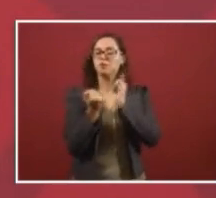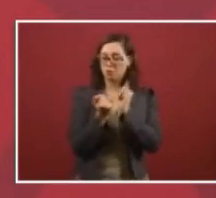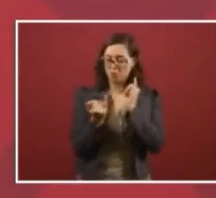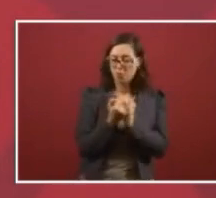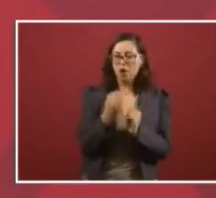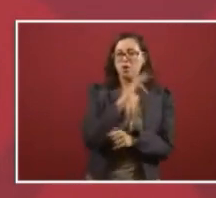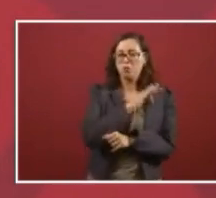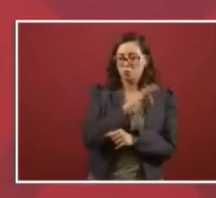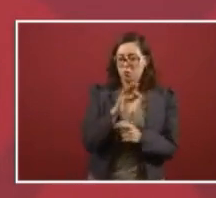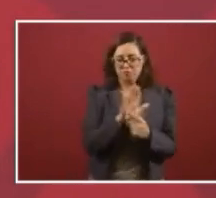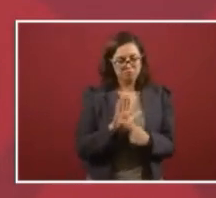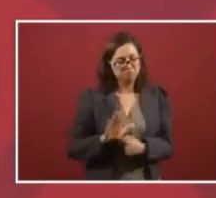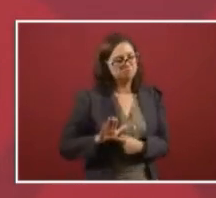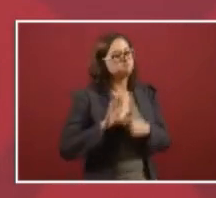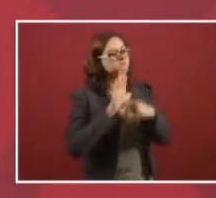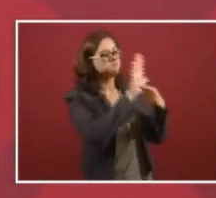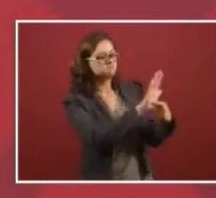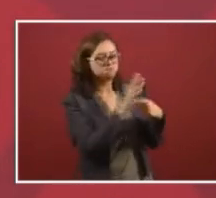good eyes.